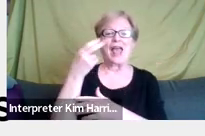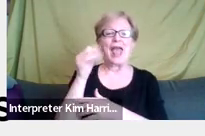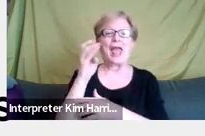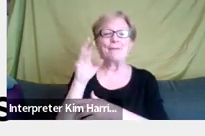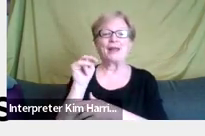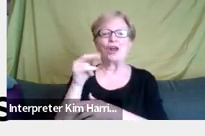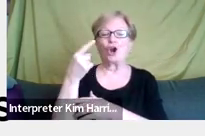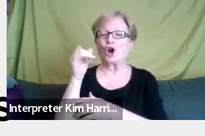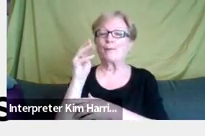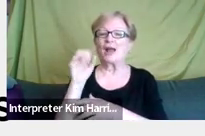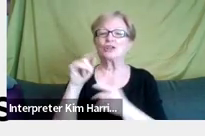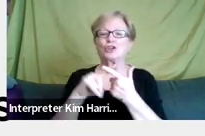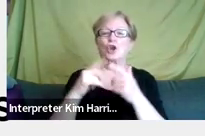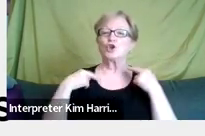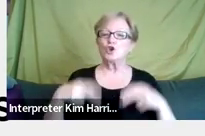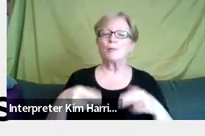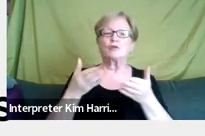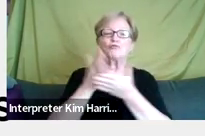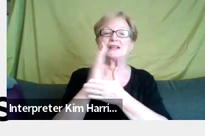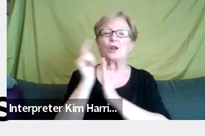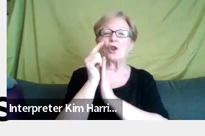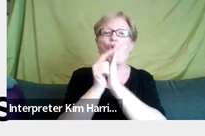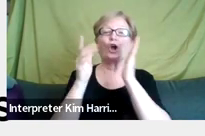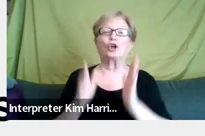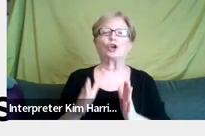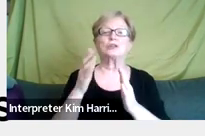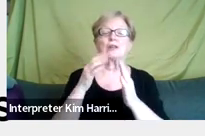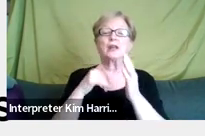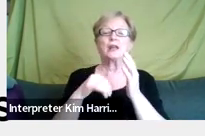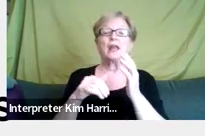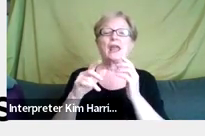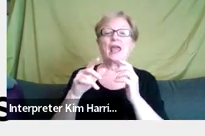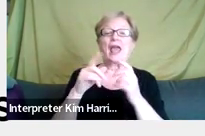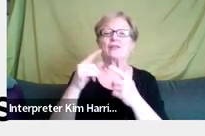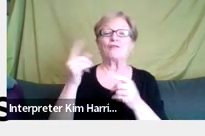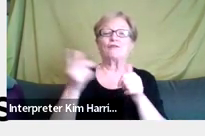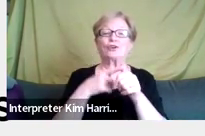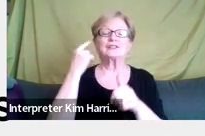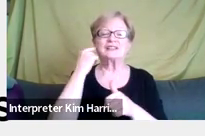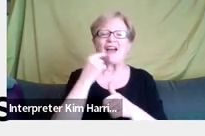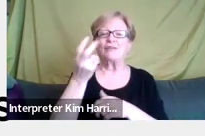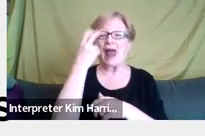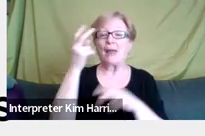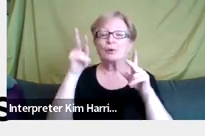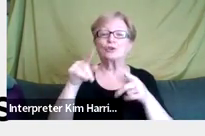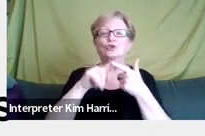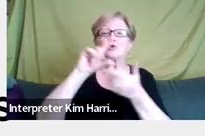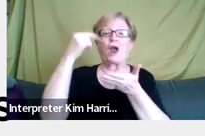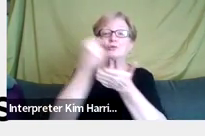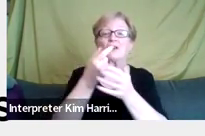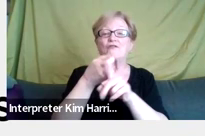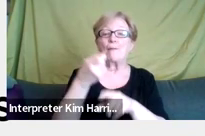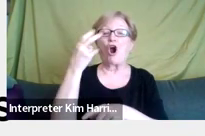a human rights lawyer advancing disability justice and the first deafblind person to graduate from Harvard Law